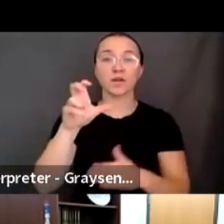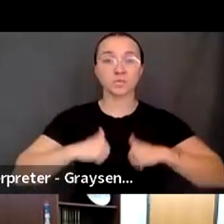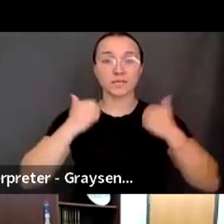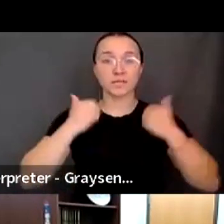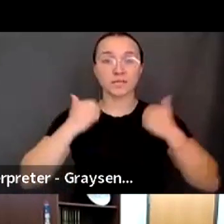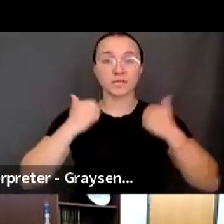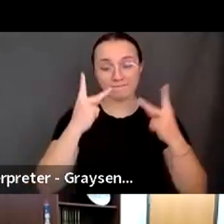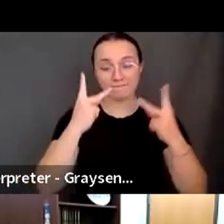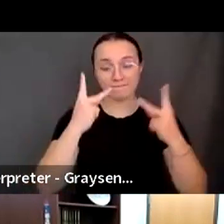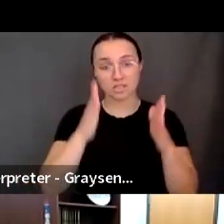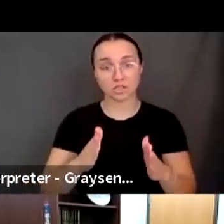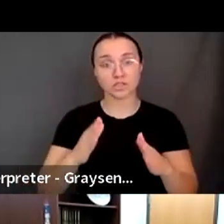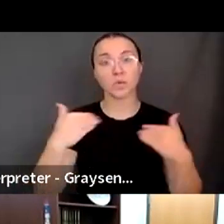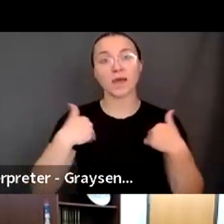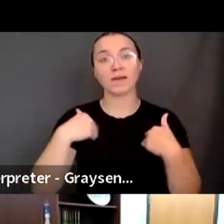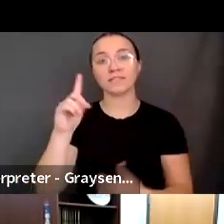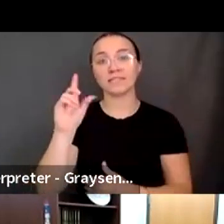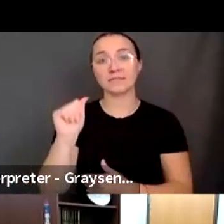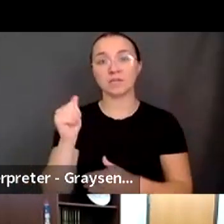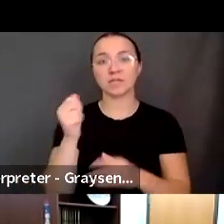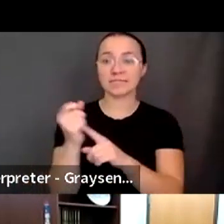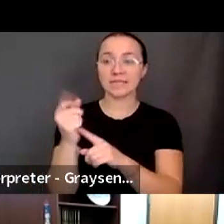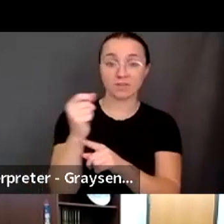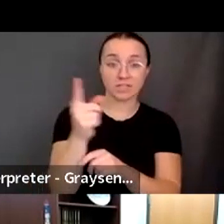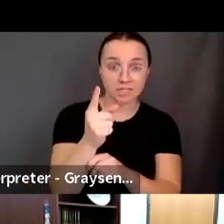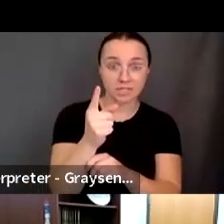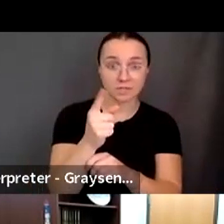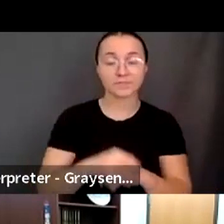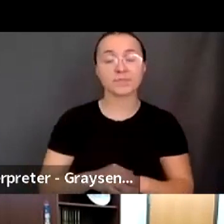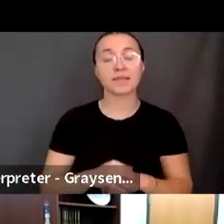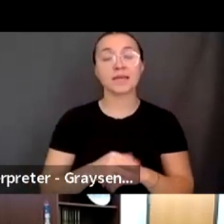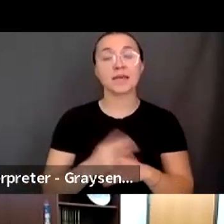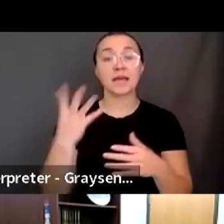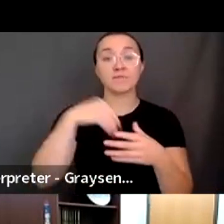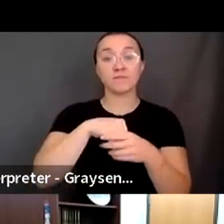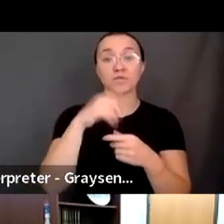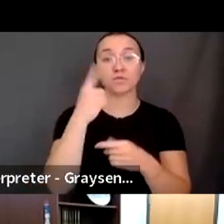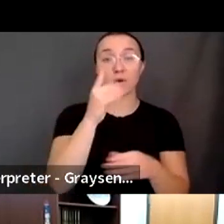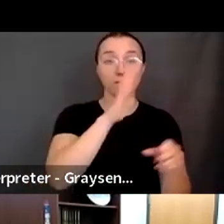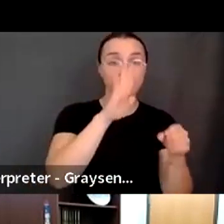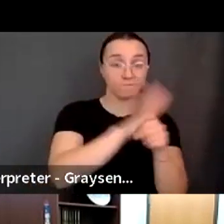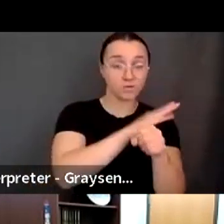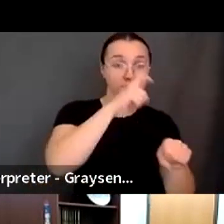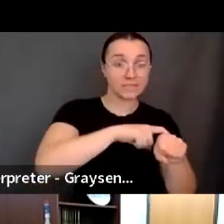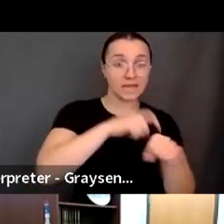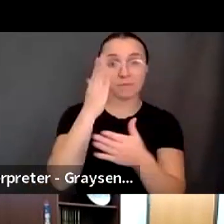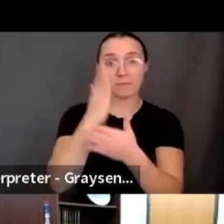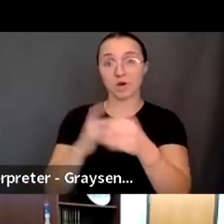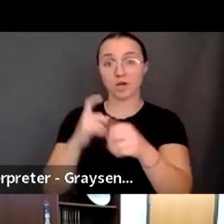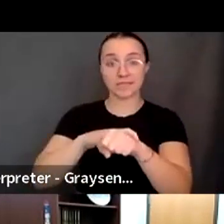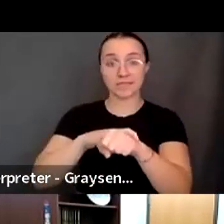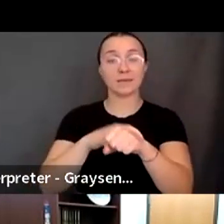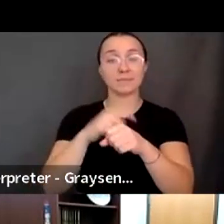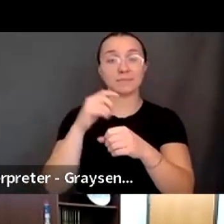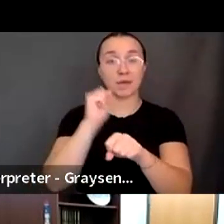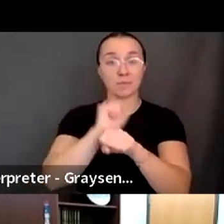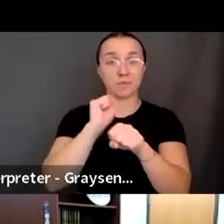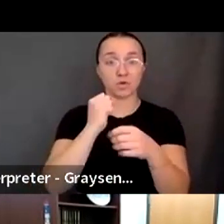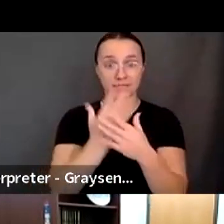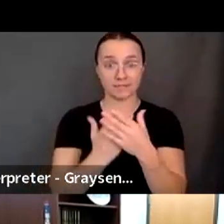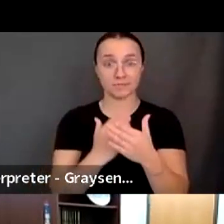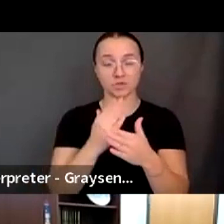disabilities each year and is comprised of one full-time and one part-time employee. This office